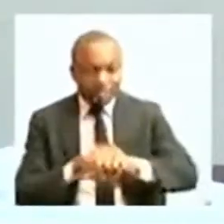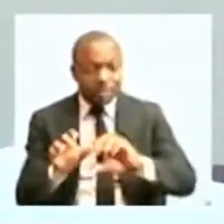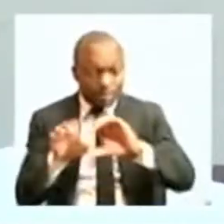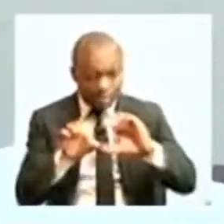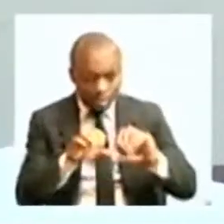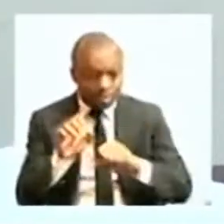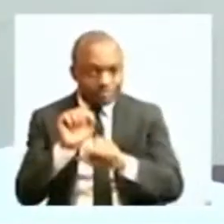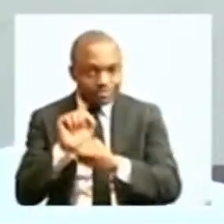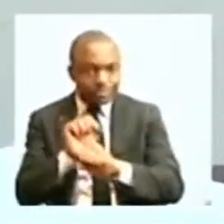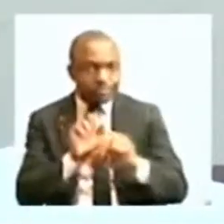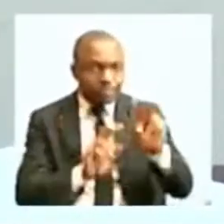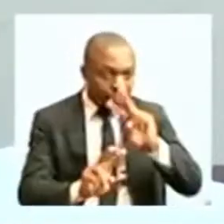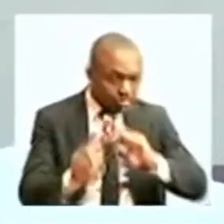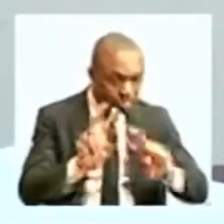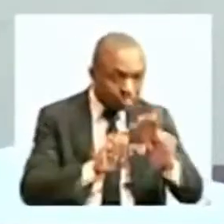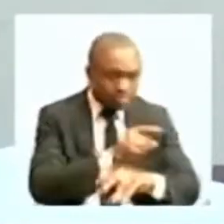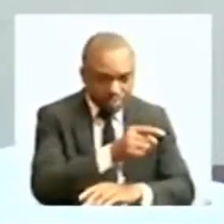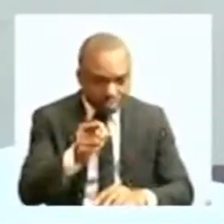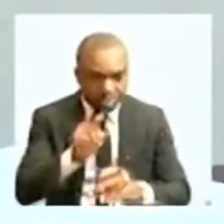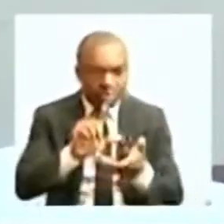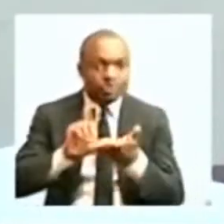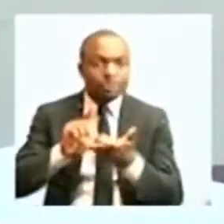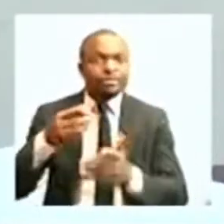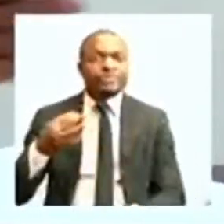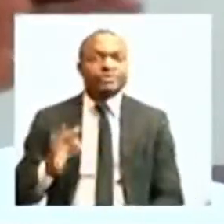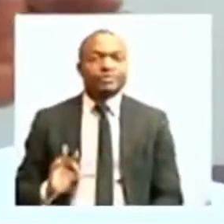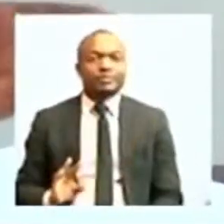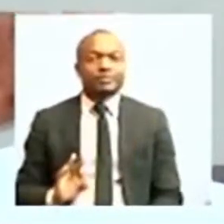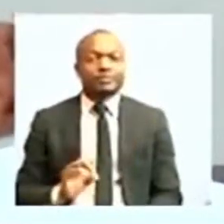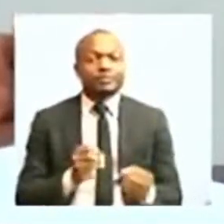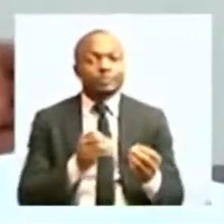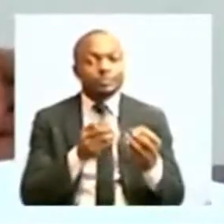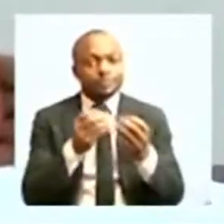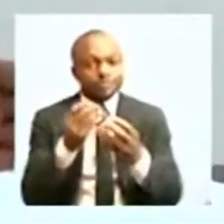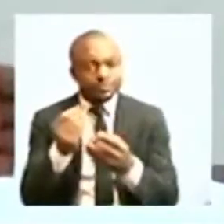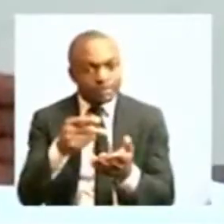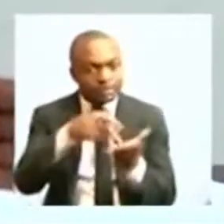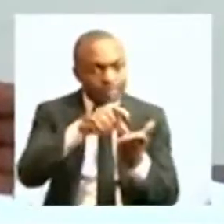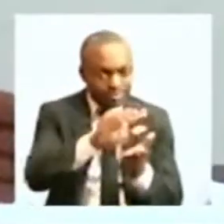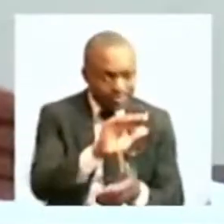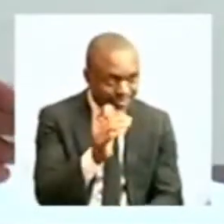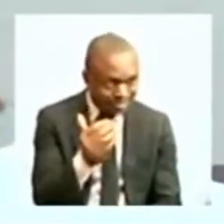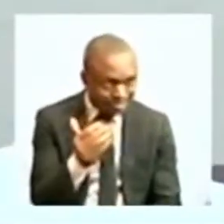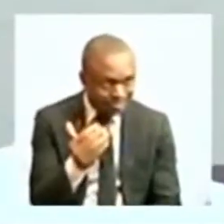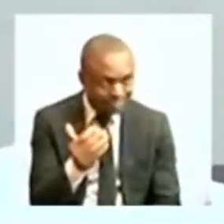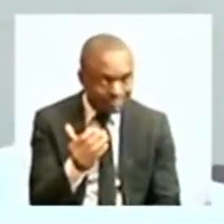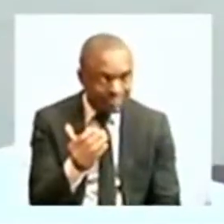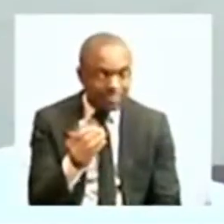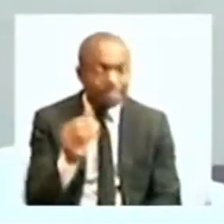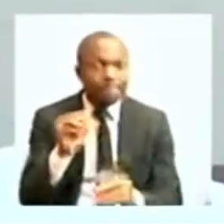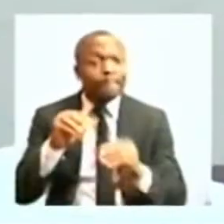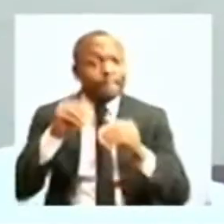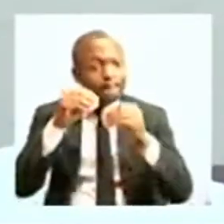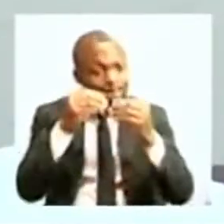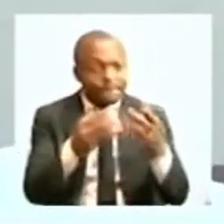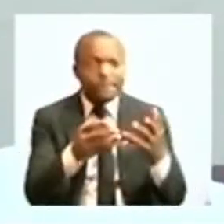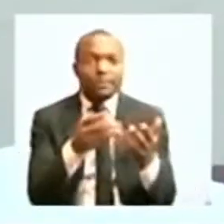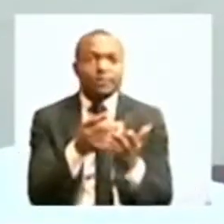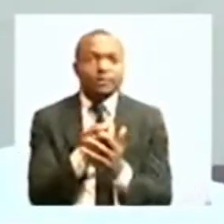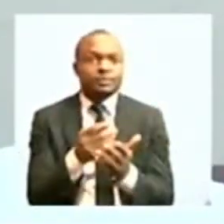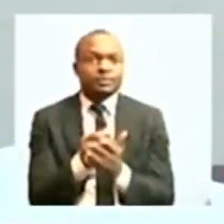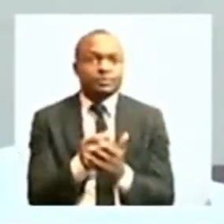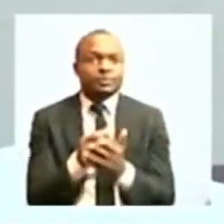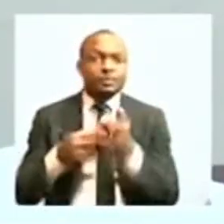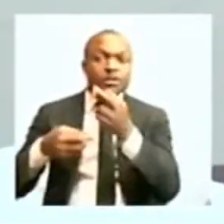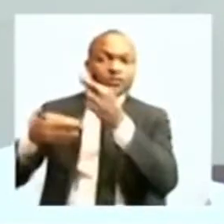to visit these loan beneficiaries, a lot of money is repaid. We have given monies from the